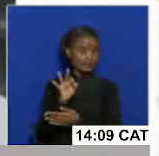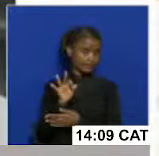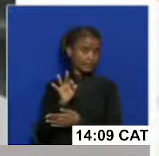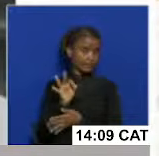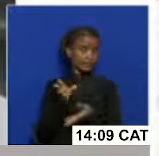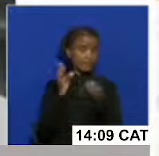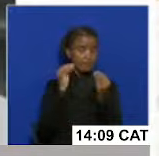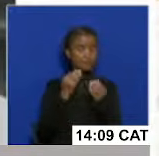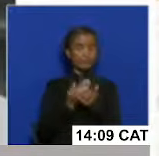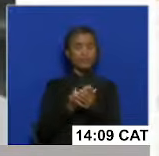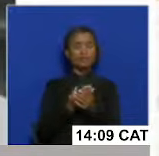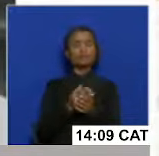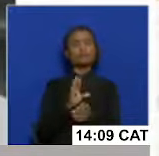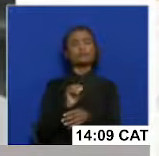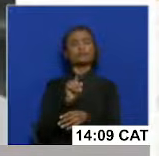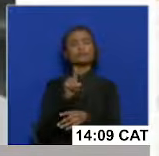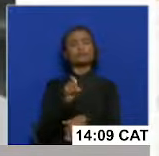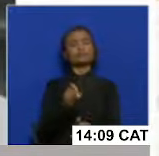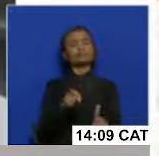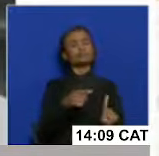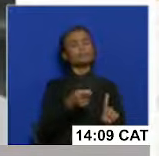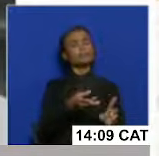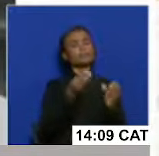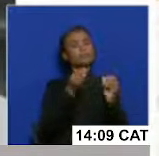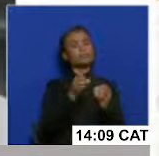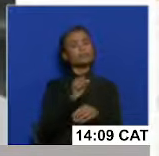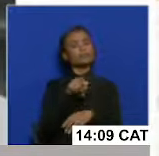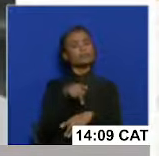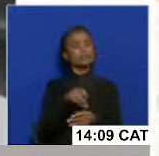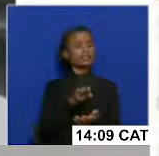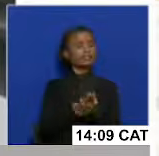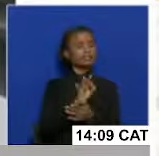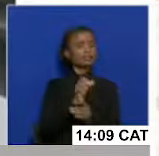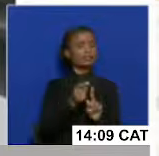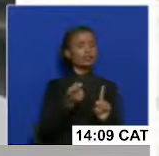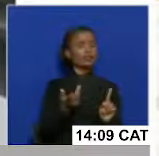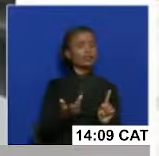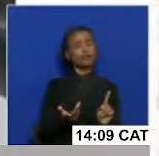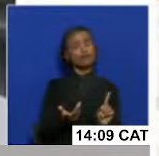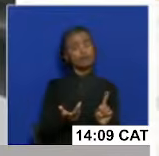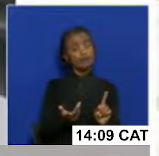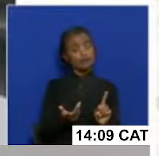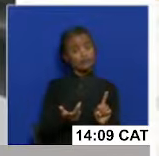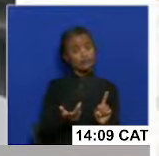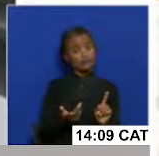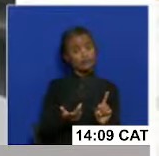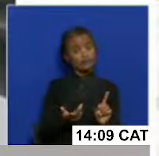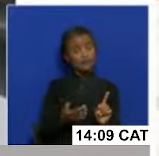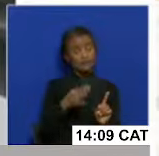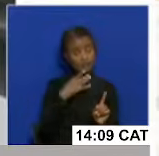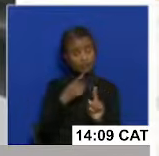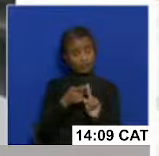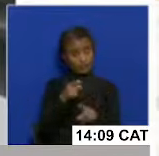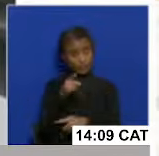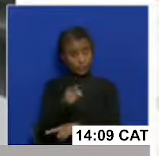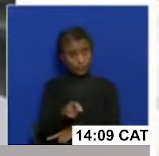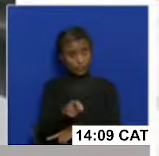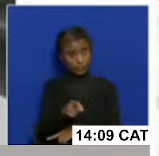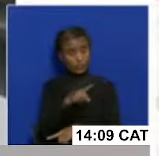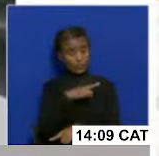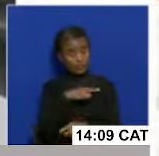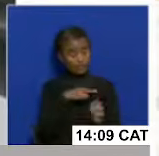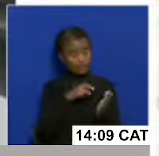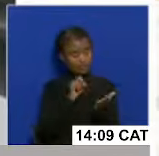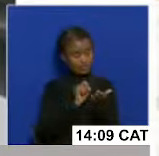you? Where was she supposed to get the SAP from? Was she not supposed to get it from you, from a reading of that message?